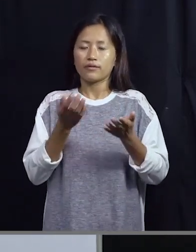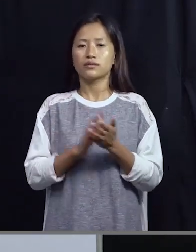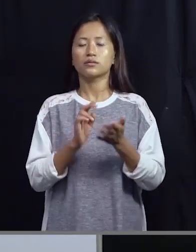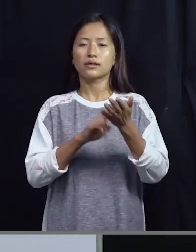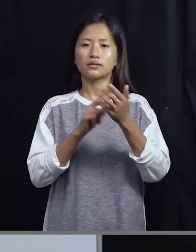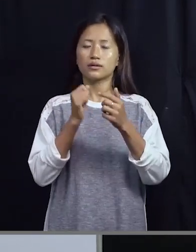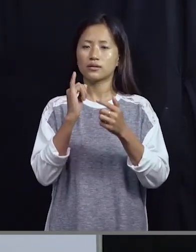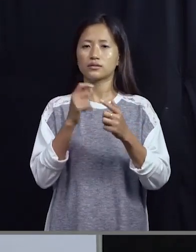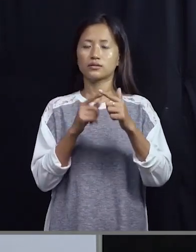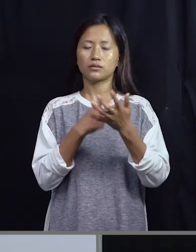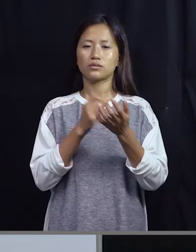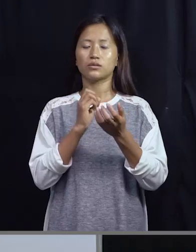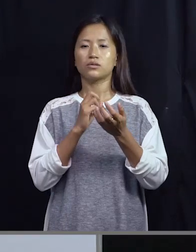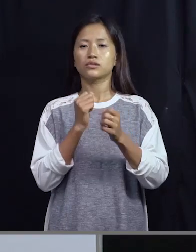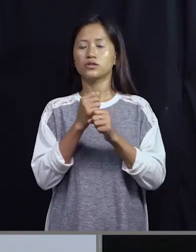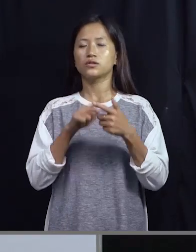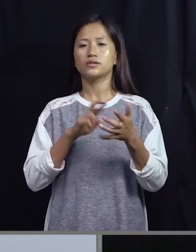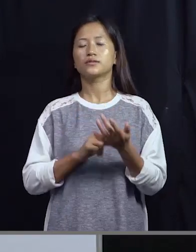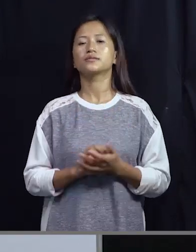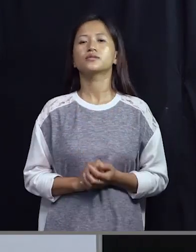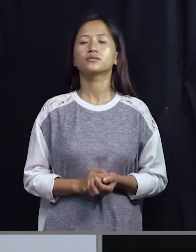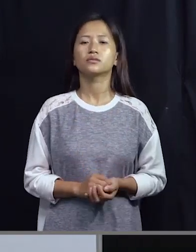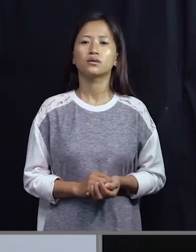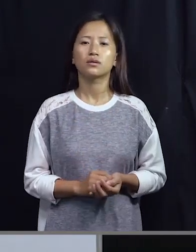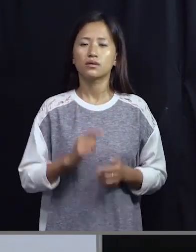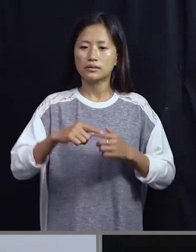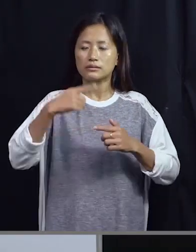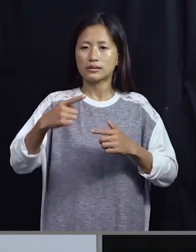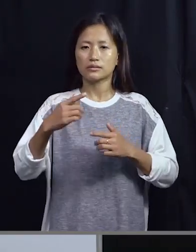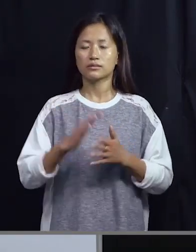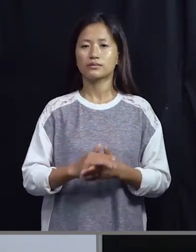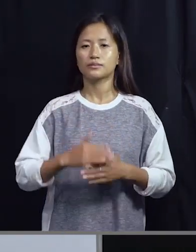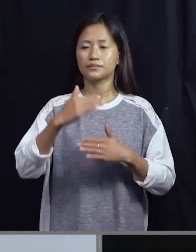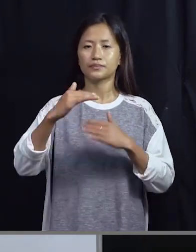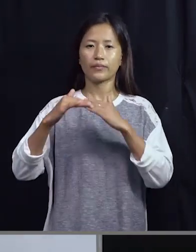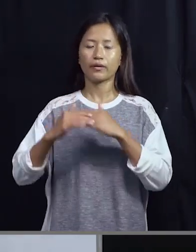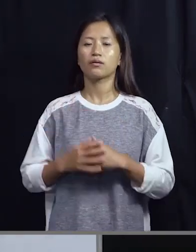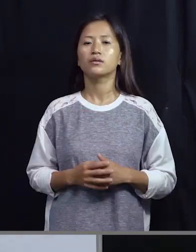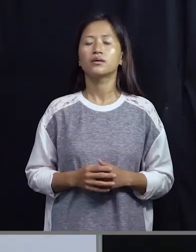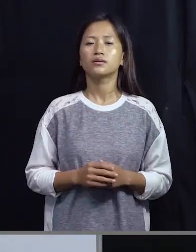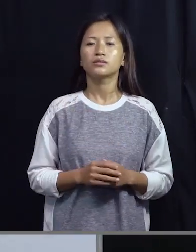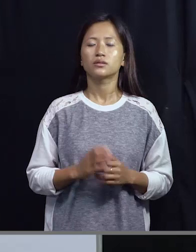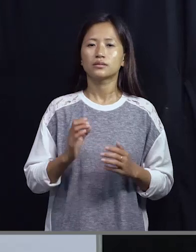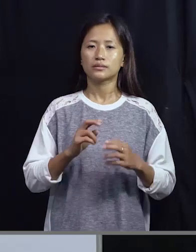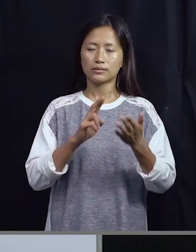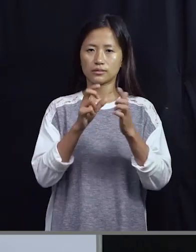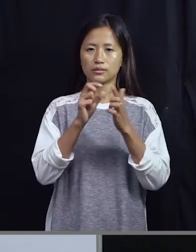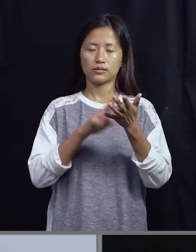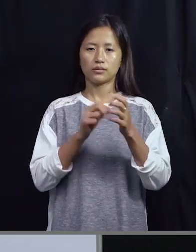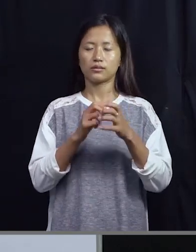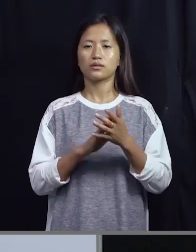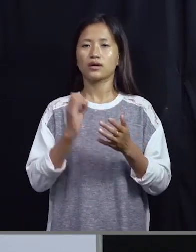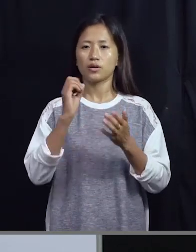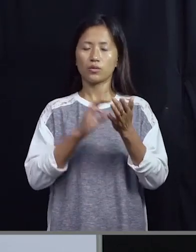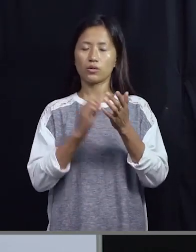nitrogen, which is the only source of nitrogen. And in the next step, they cultured this DNA